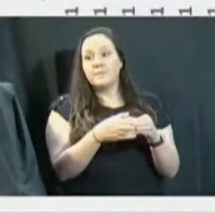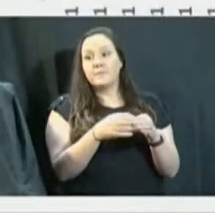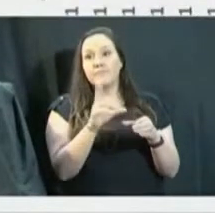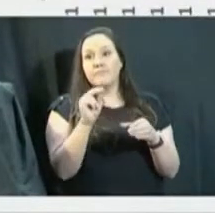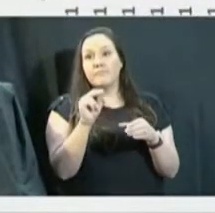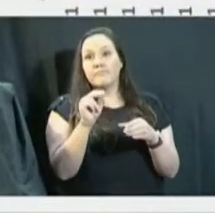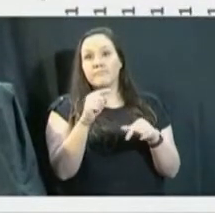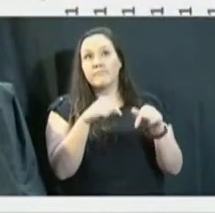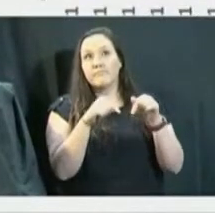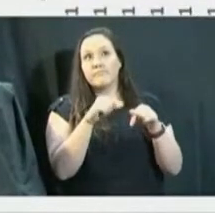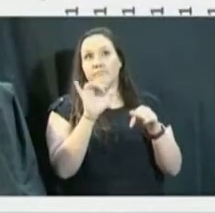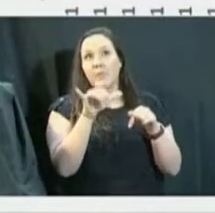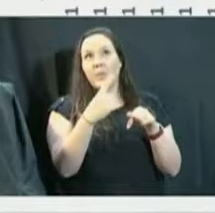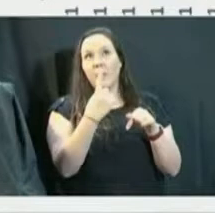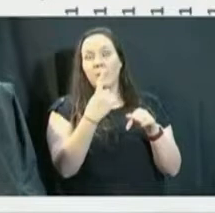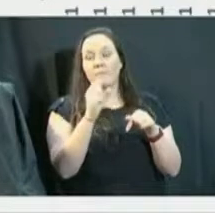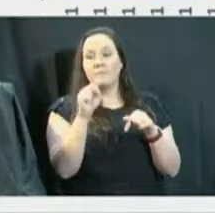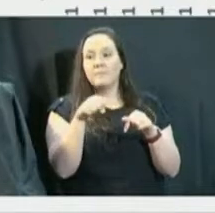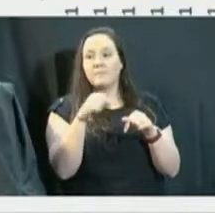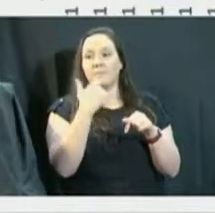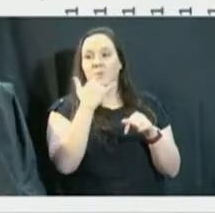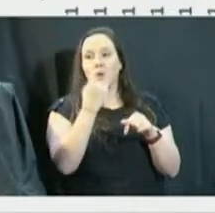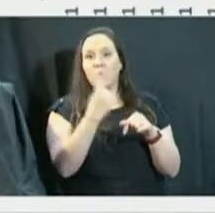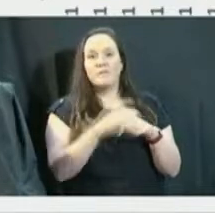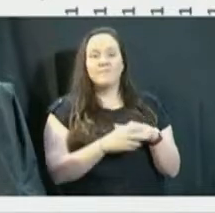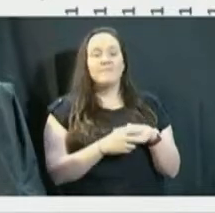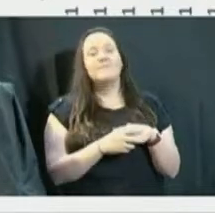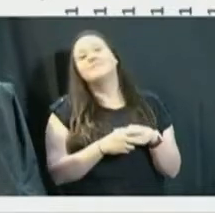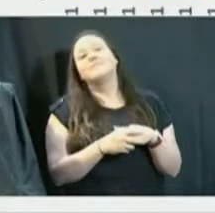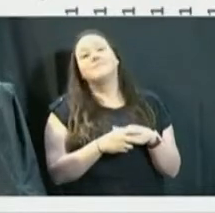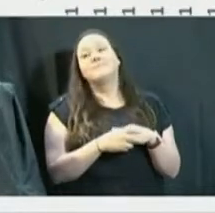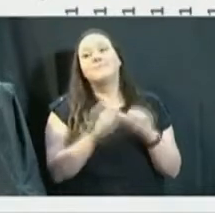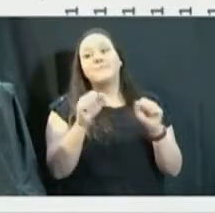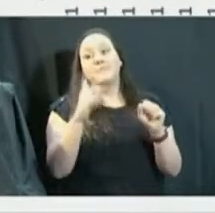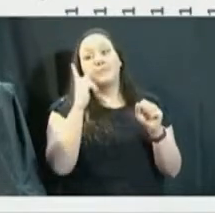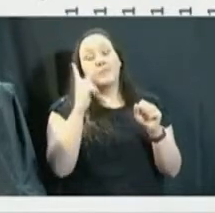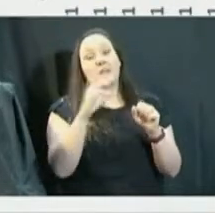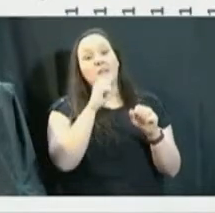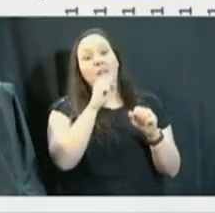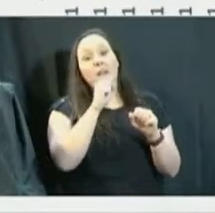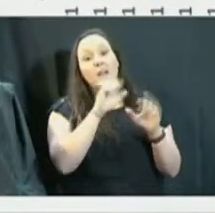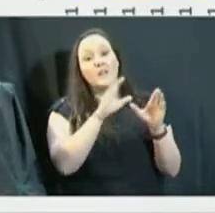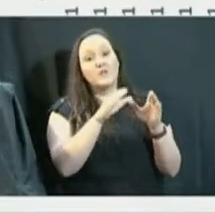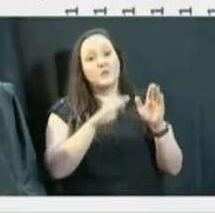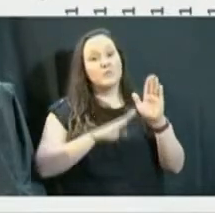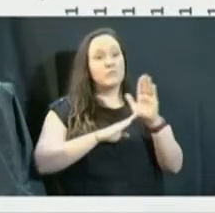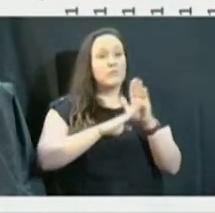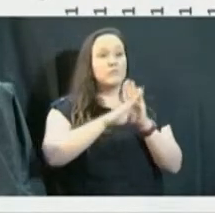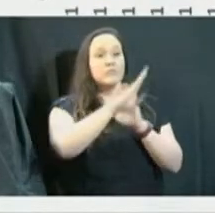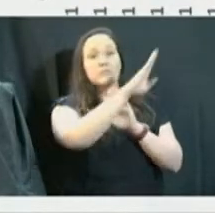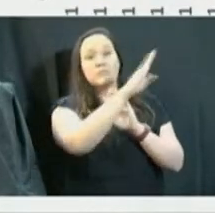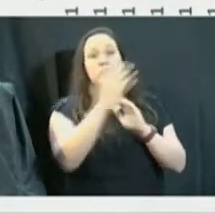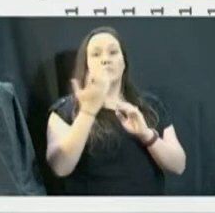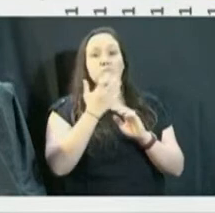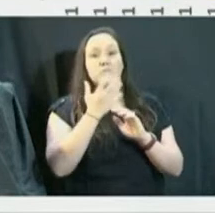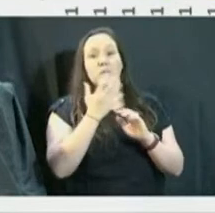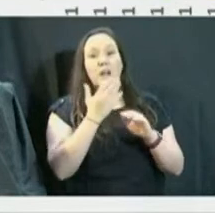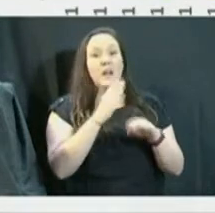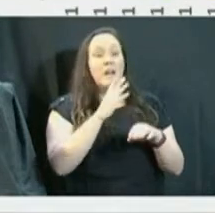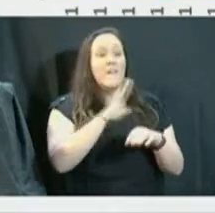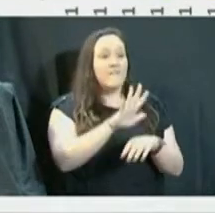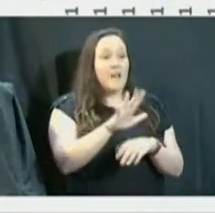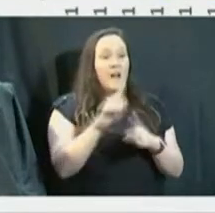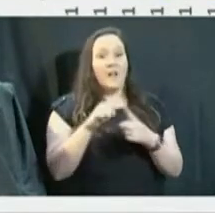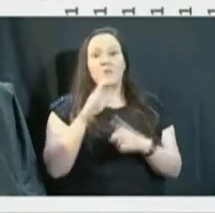nope, that one. Yeah, I was like, that's the wrong one. Thank you. You can see the age with the steepest rate of increase is the 5 to